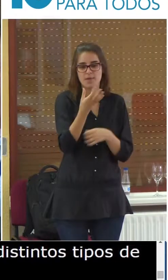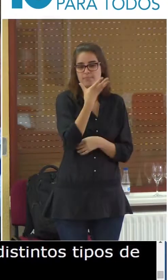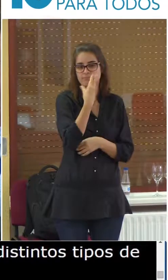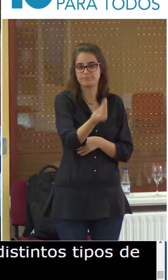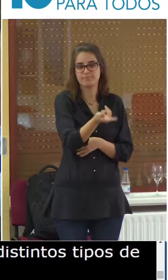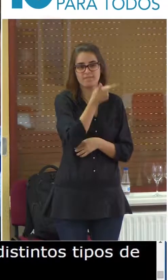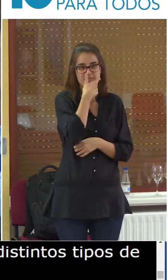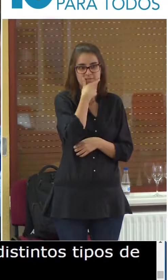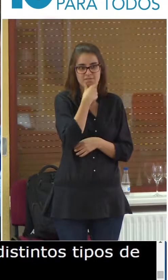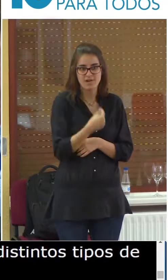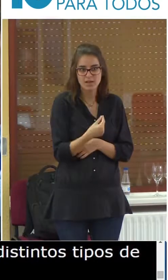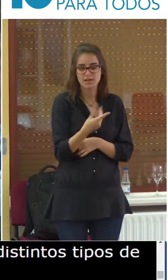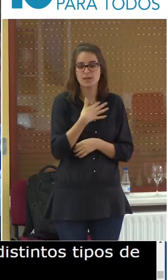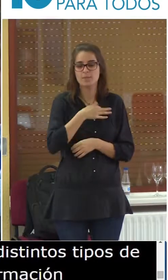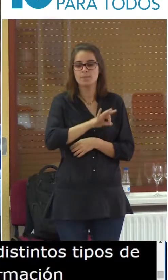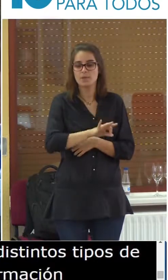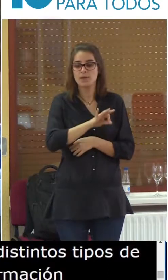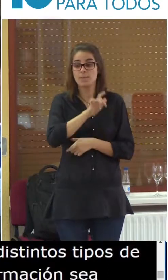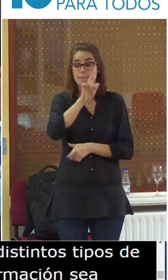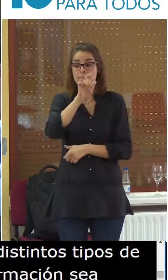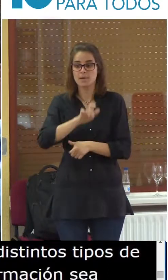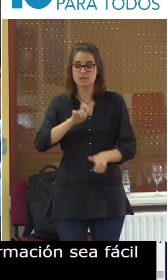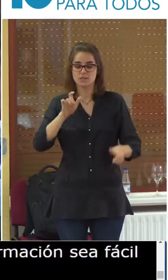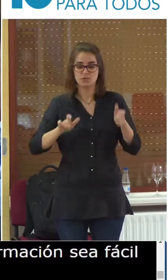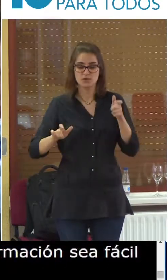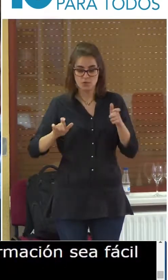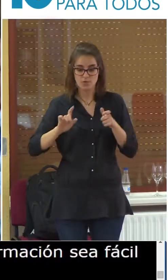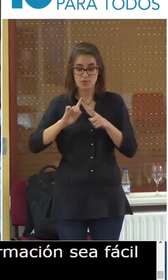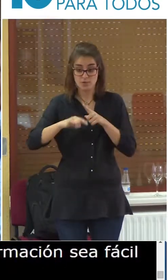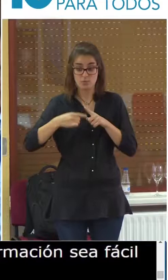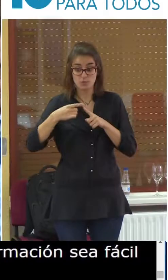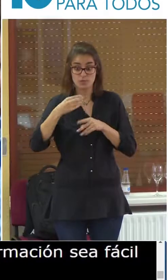fully accessible, understandable, and used by people